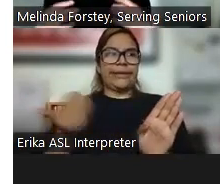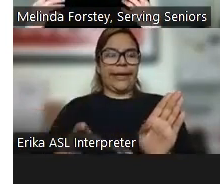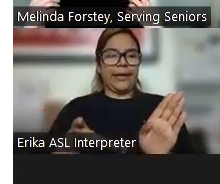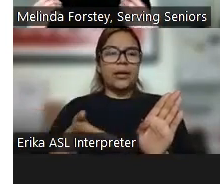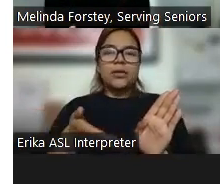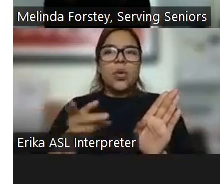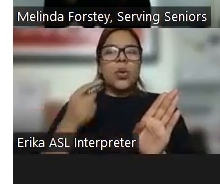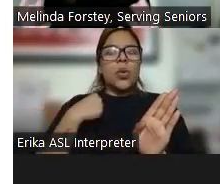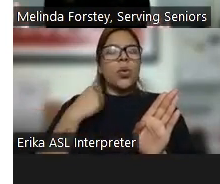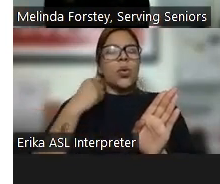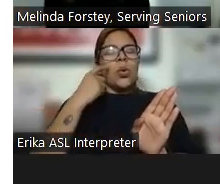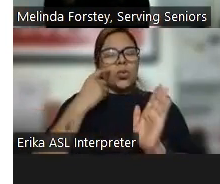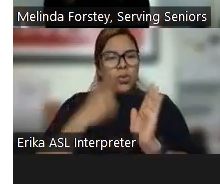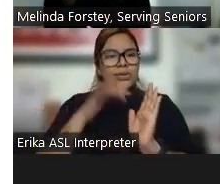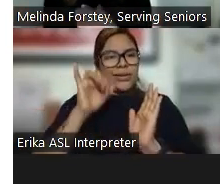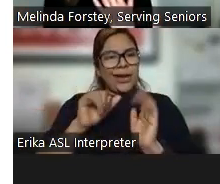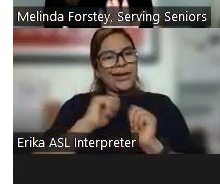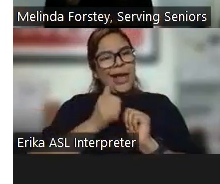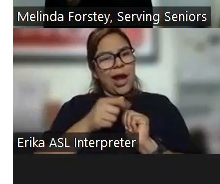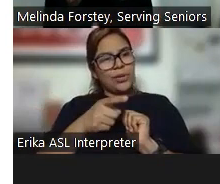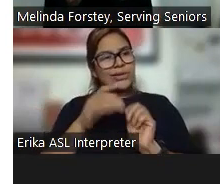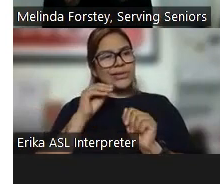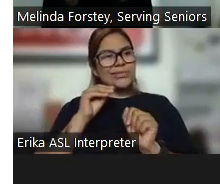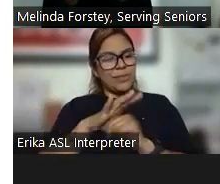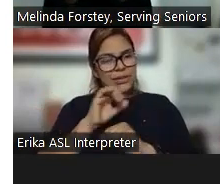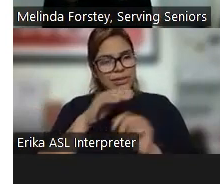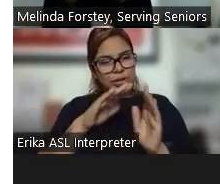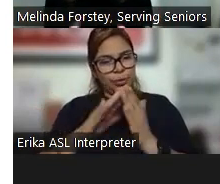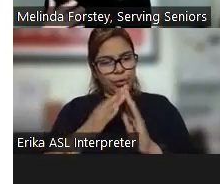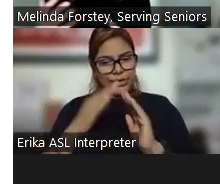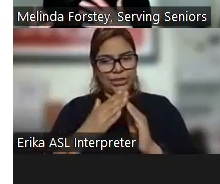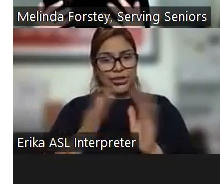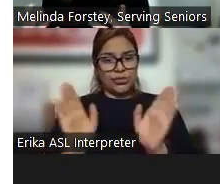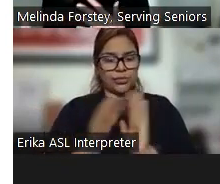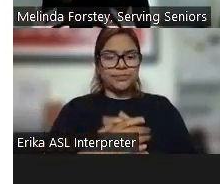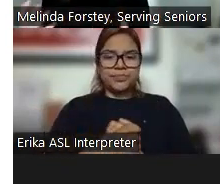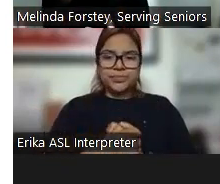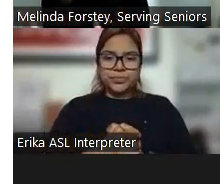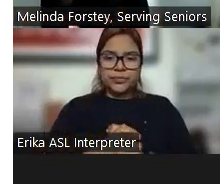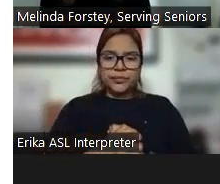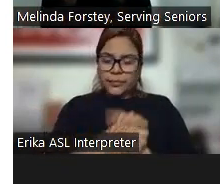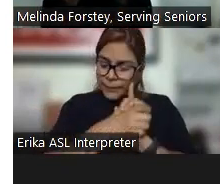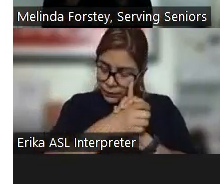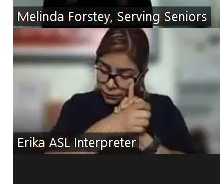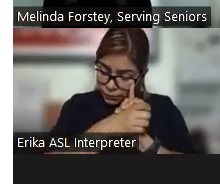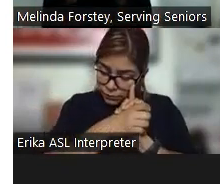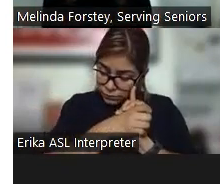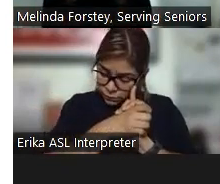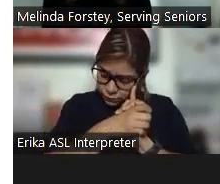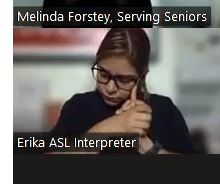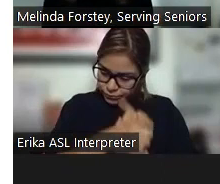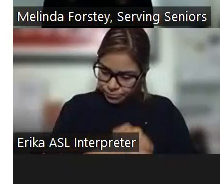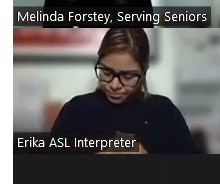We think looking at quality of life is critical. And some of our preliminary data has already